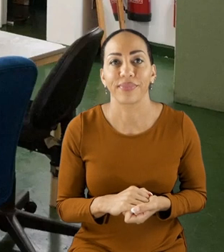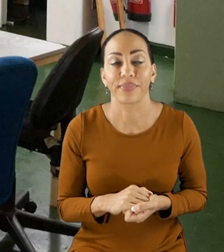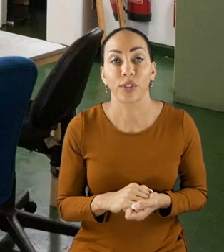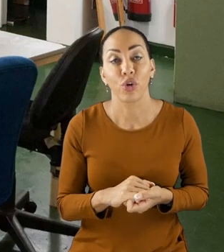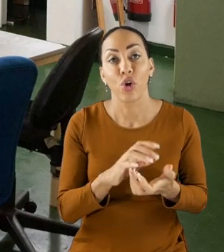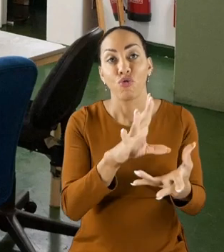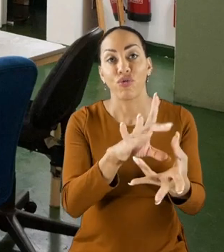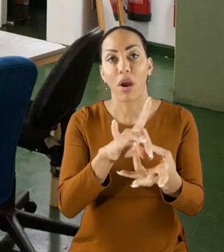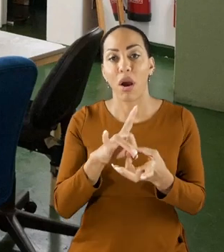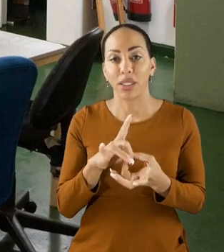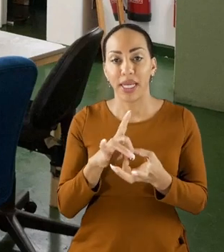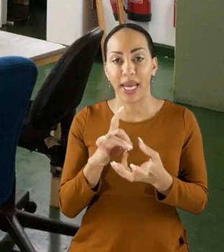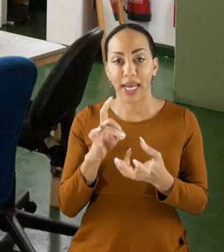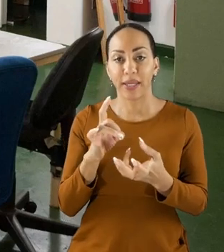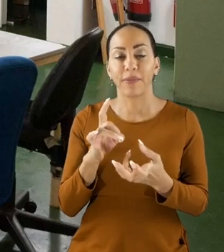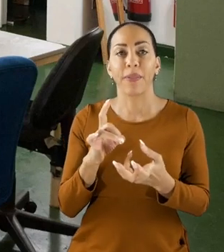In terms of